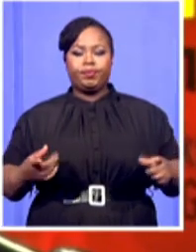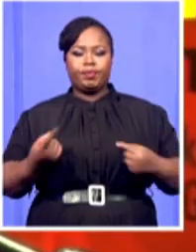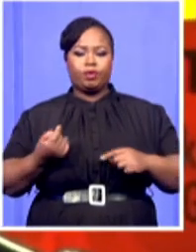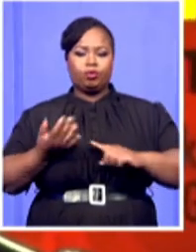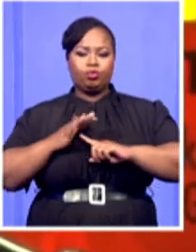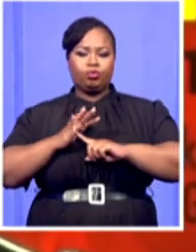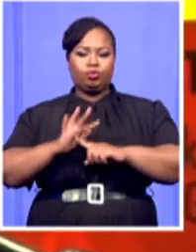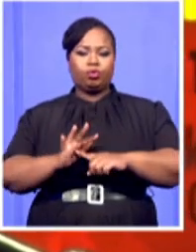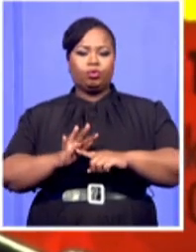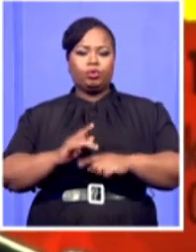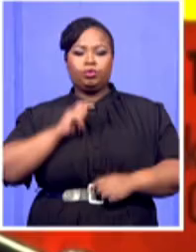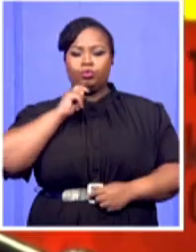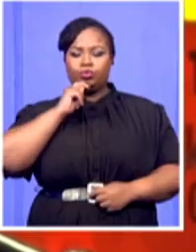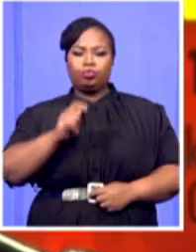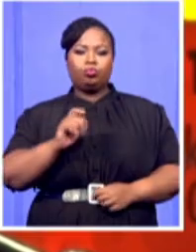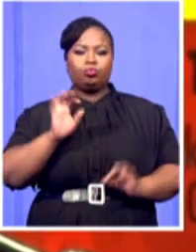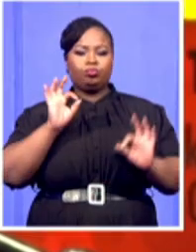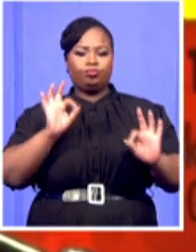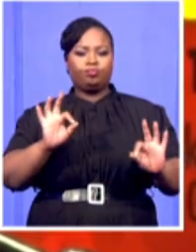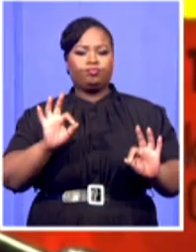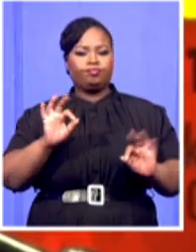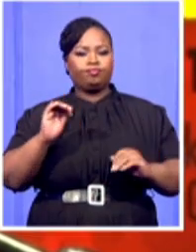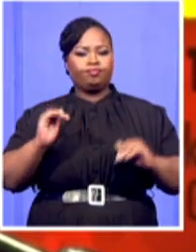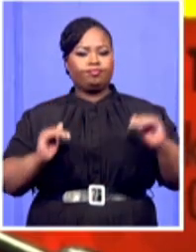on what is the correct balance